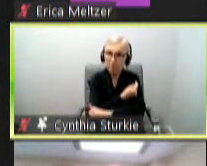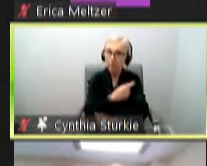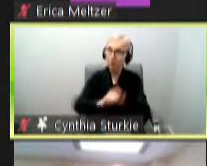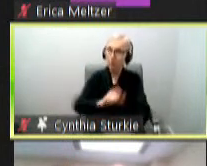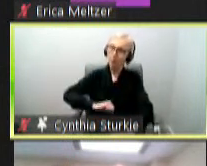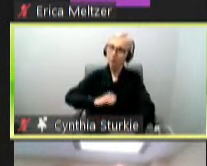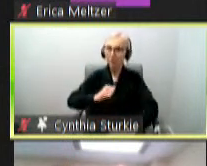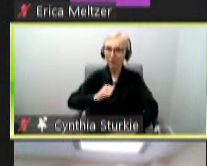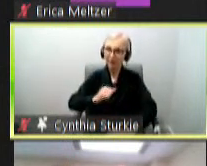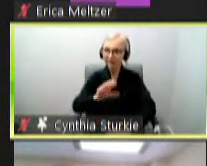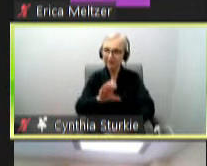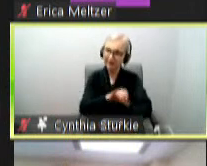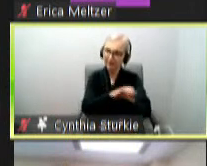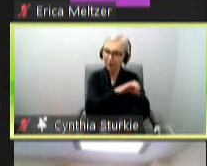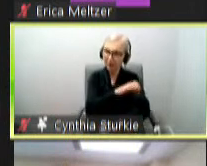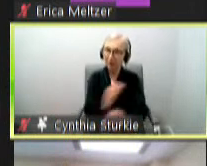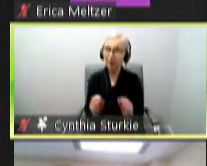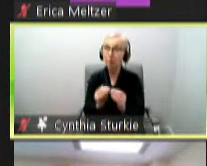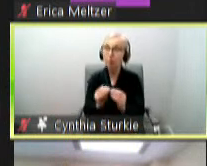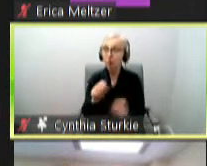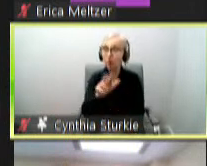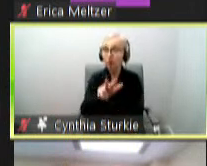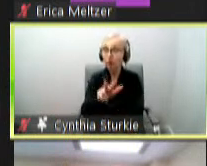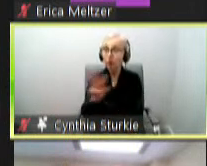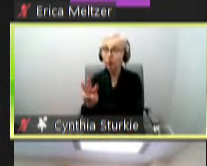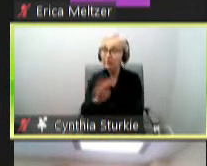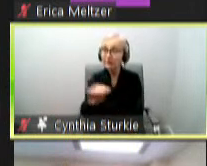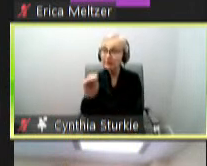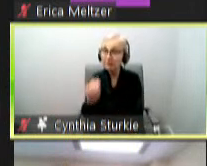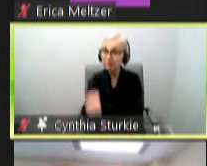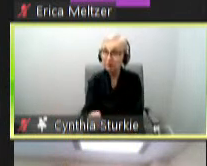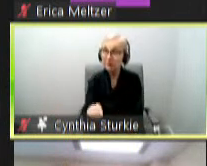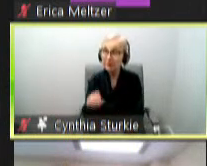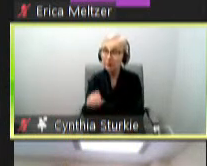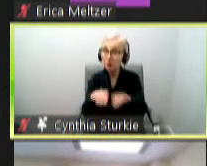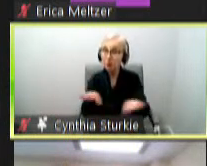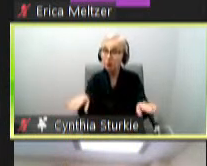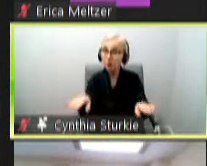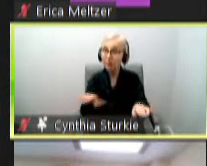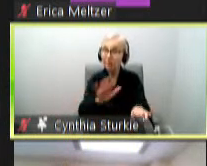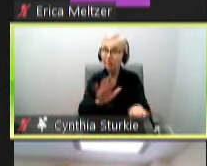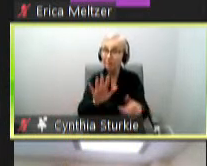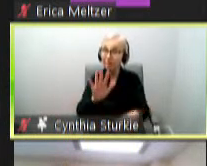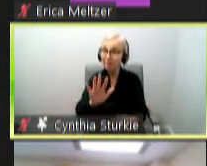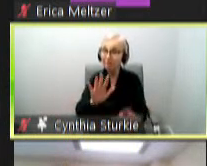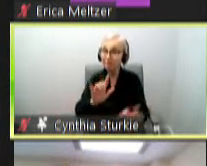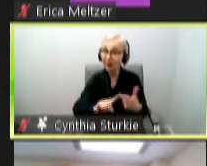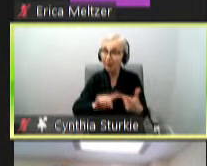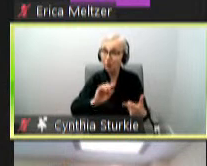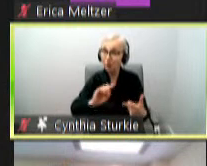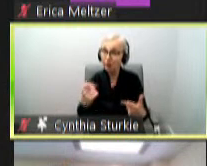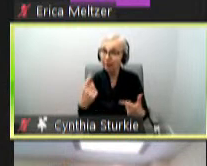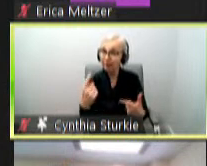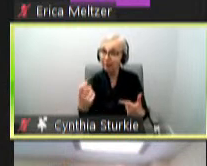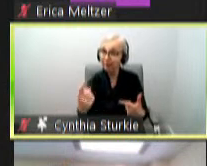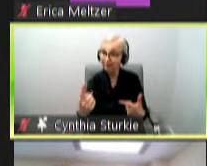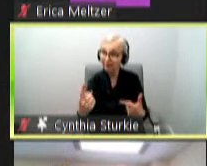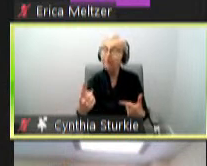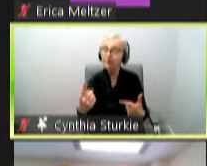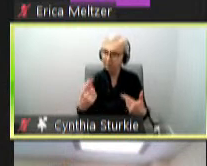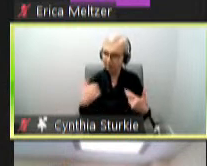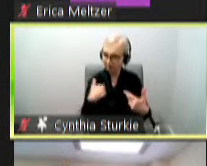in Colorado that more than 36% of children 5 to 11 have received their first dose. This exceeds the national